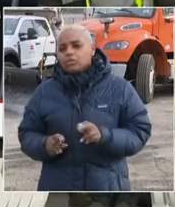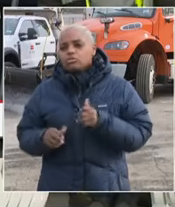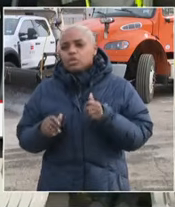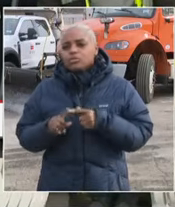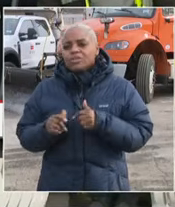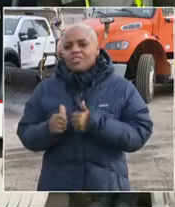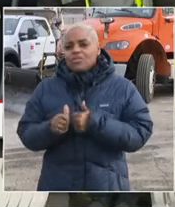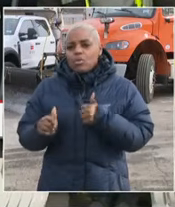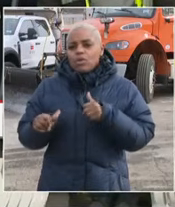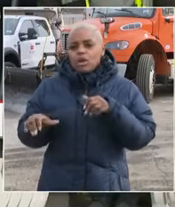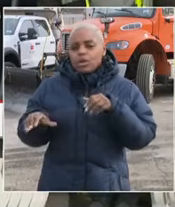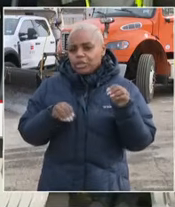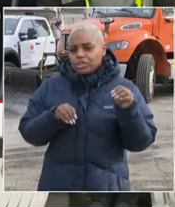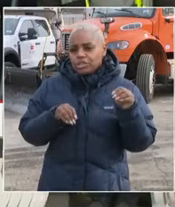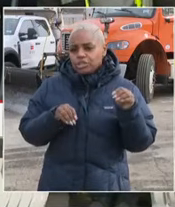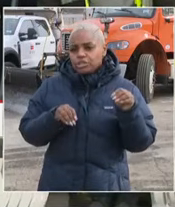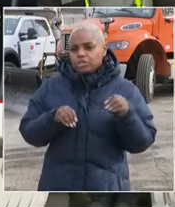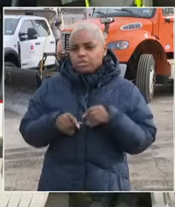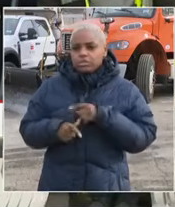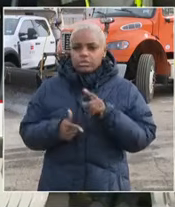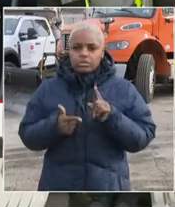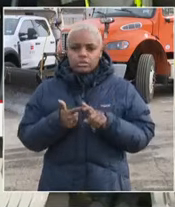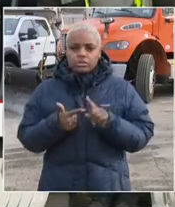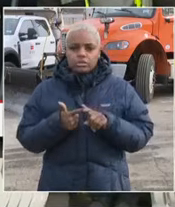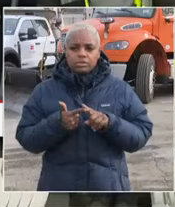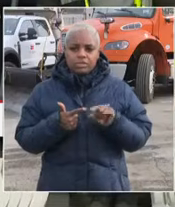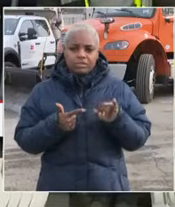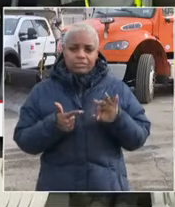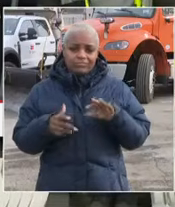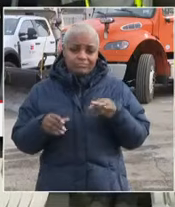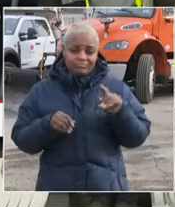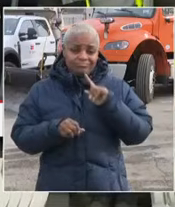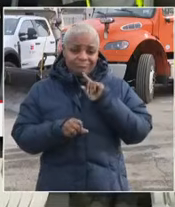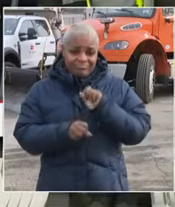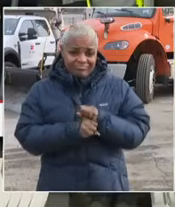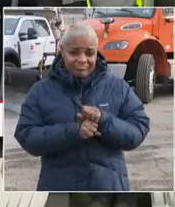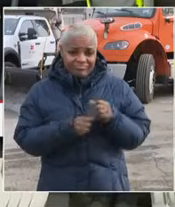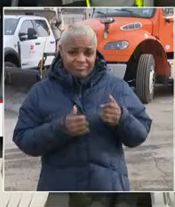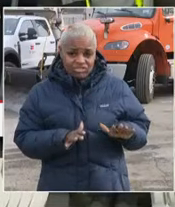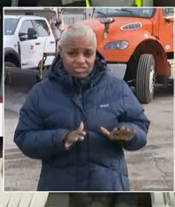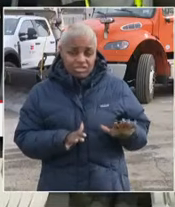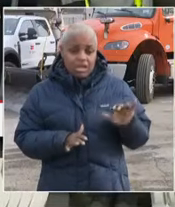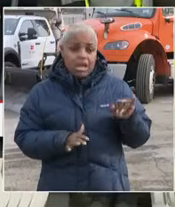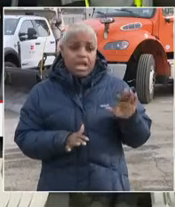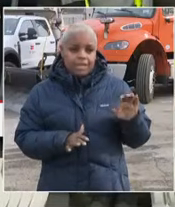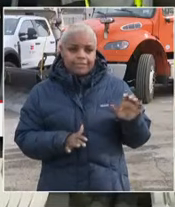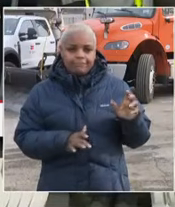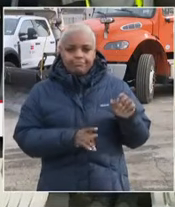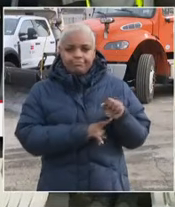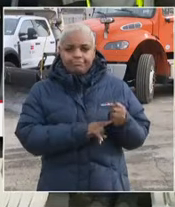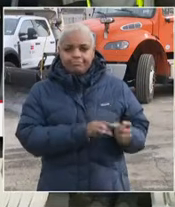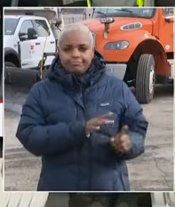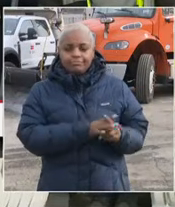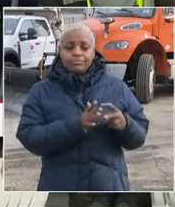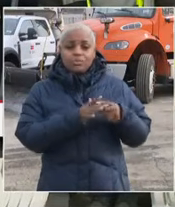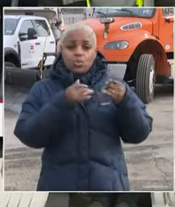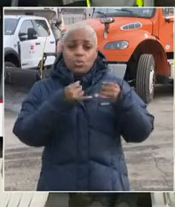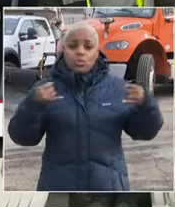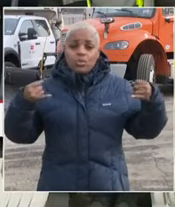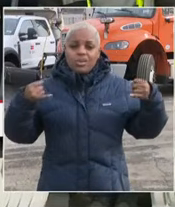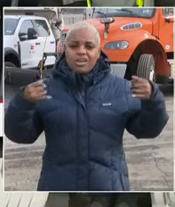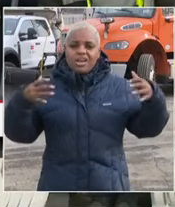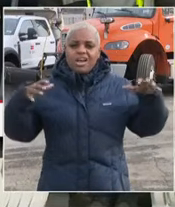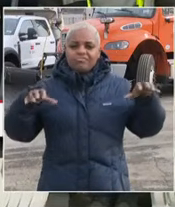have outages, and when you hear about this ice, that's our concern as well. When you get heavy icing of the lines, they can tend to come